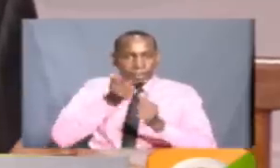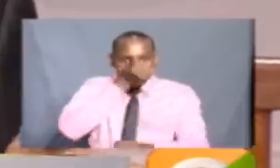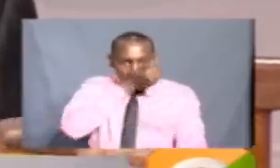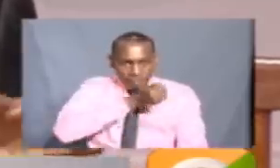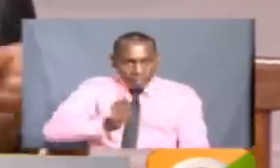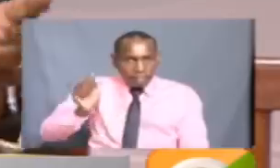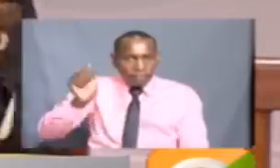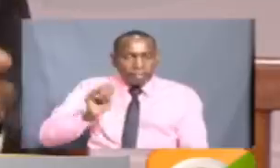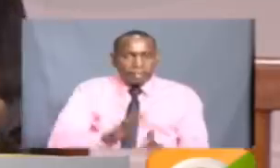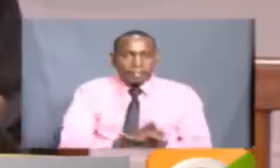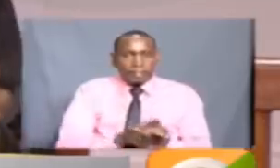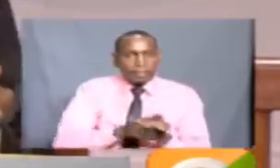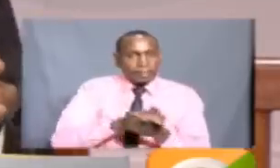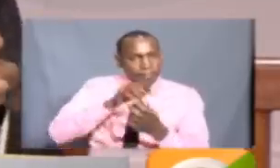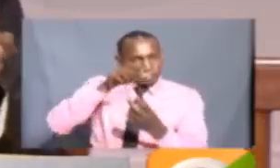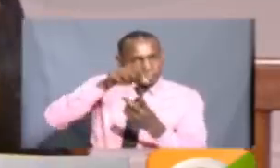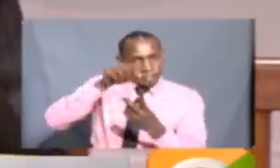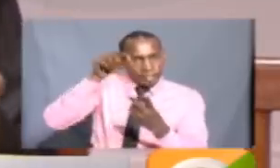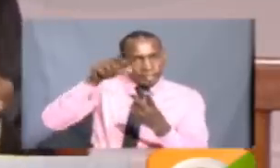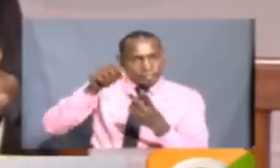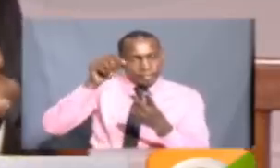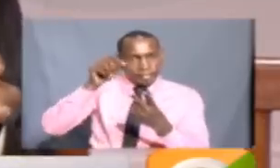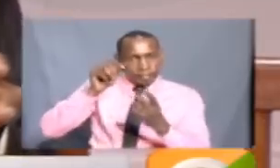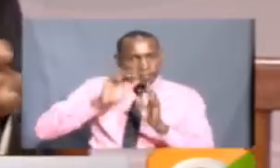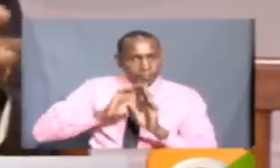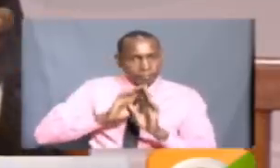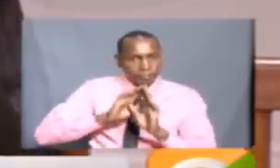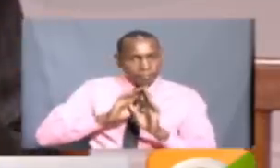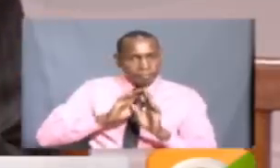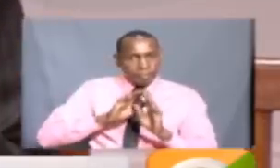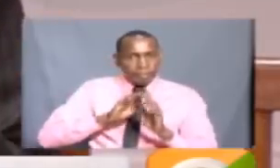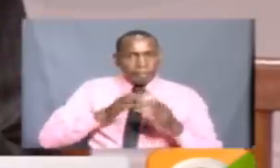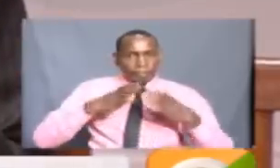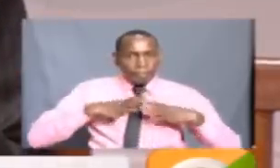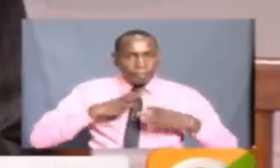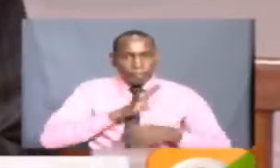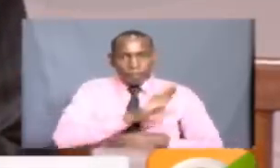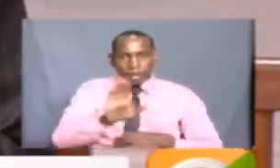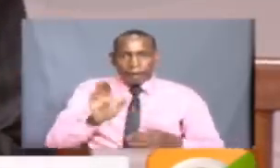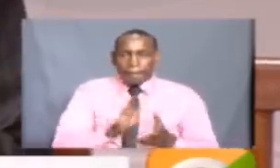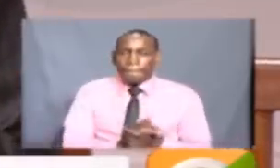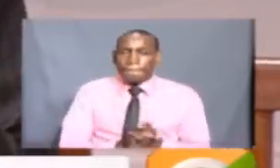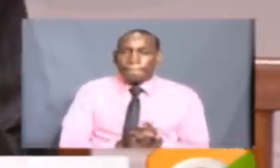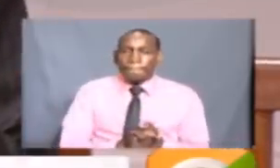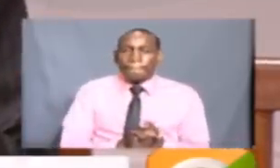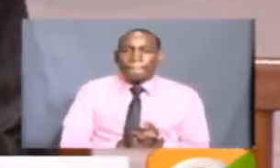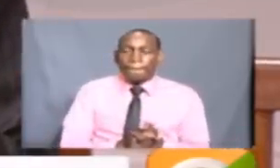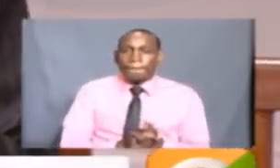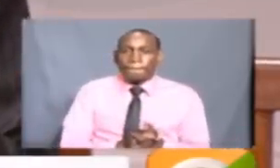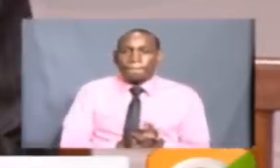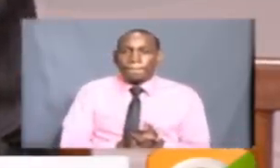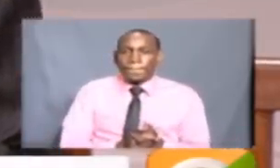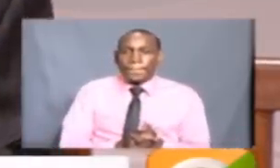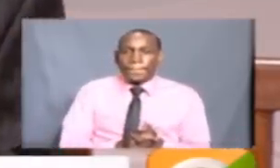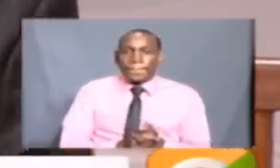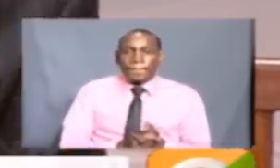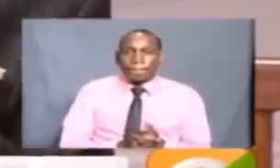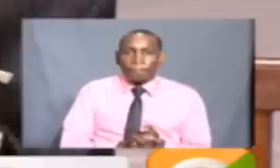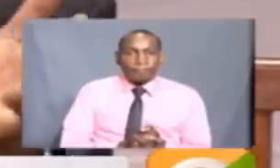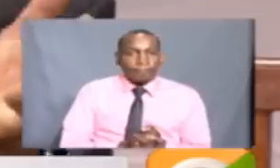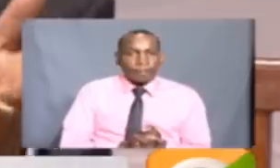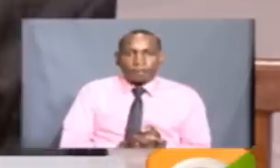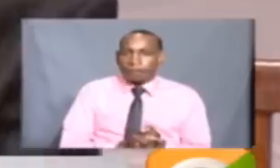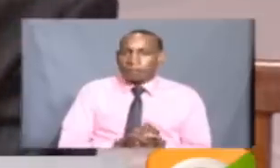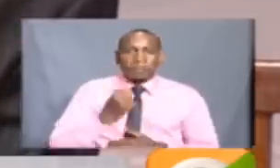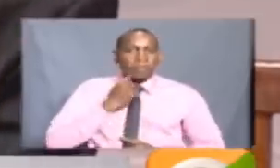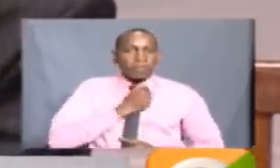Mm-hmm. And you chose to live with these people. Mm. And I have absolutely no